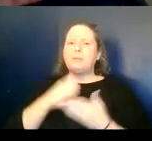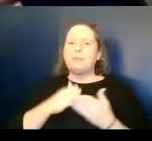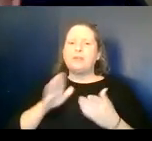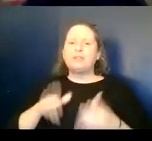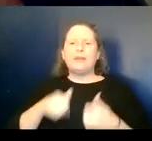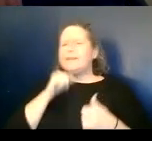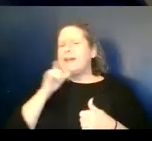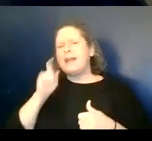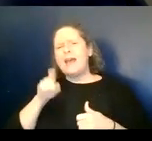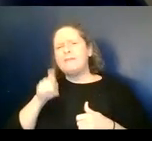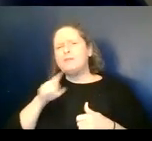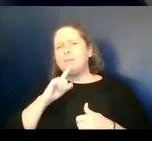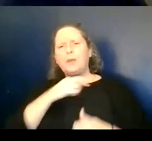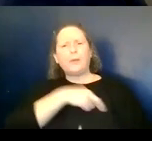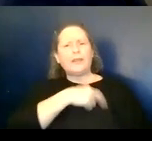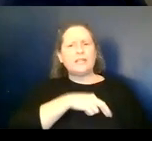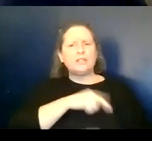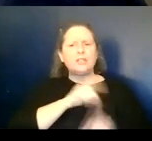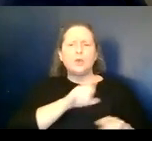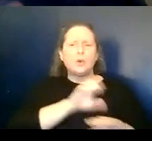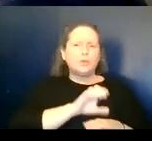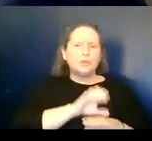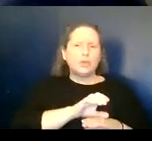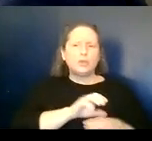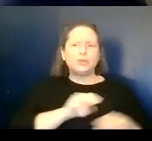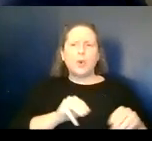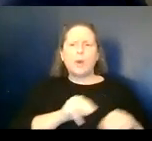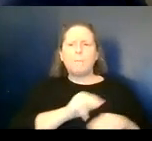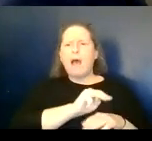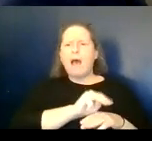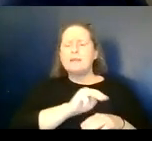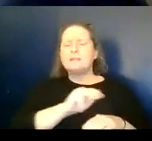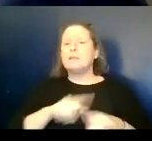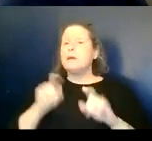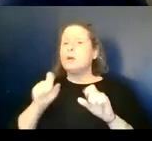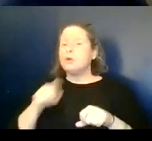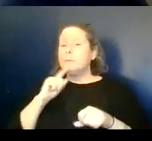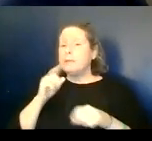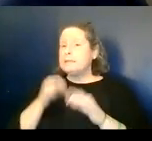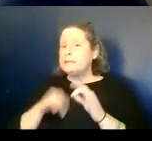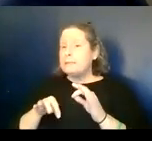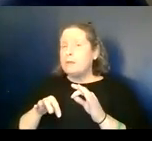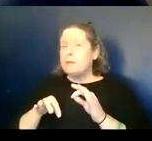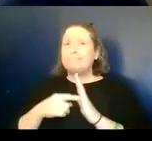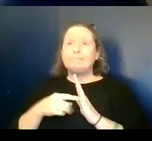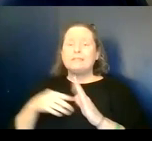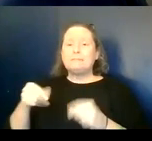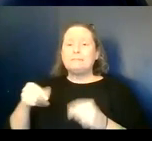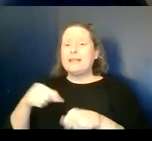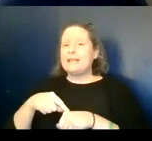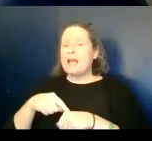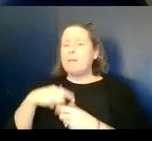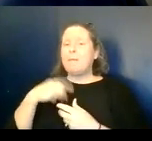religious where you go to church or a mosque. It can be as simple as spending time alone or